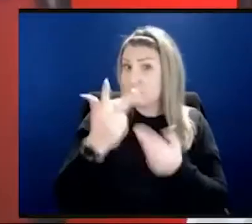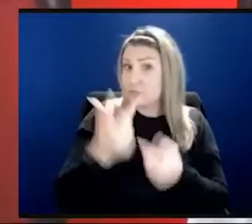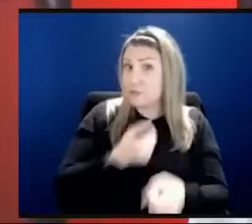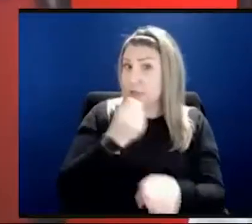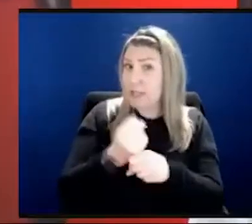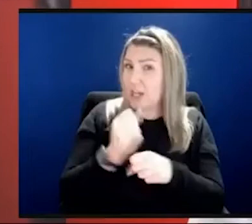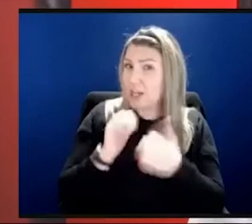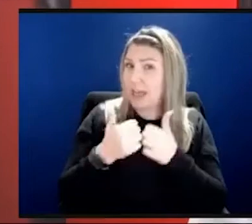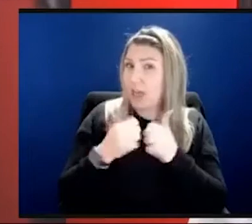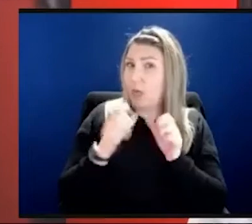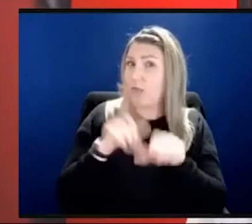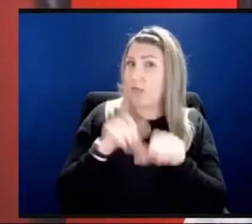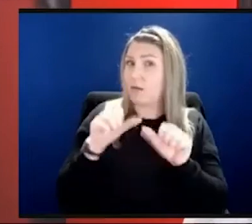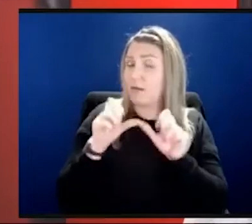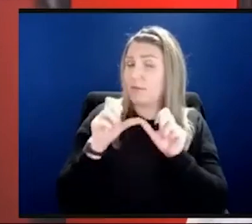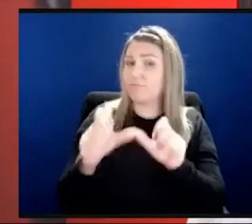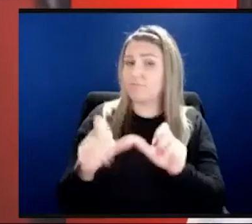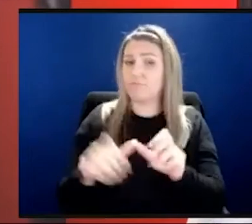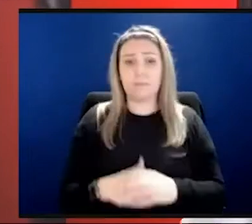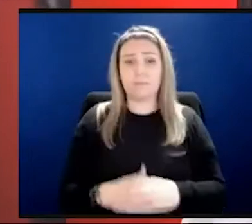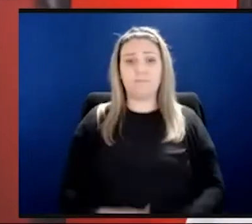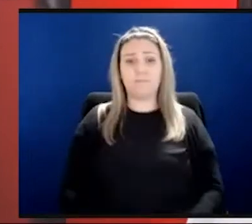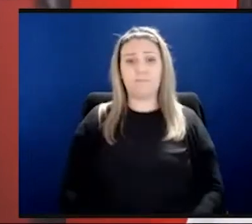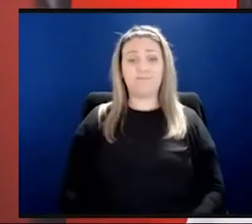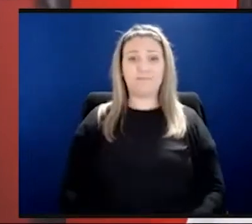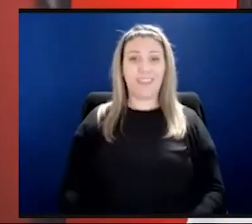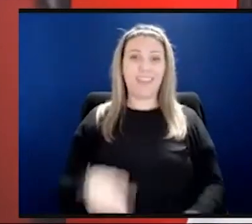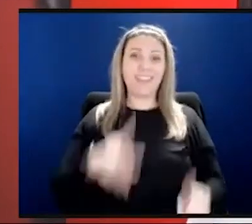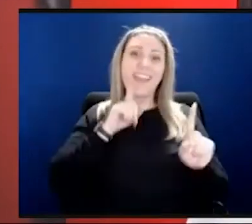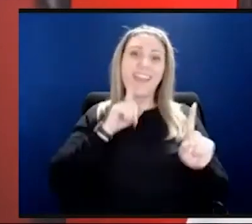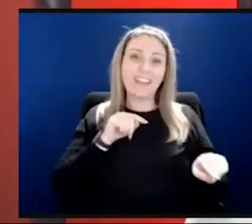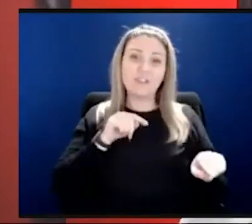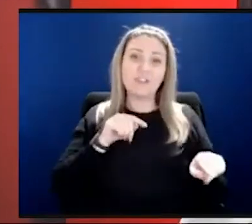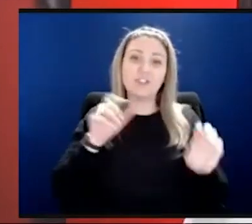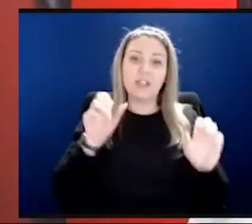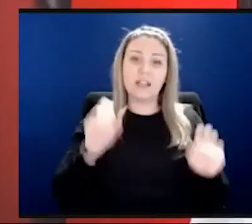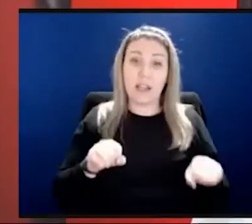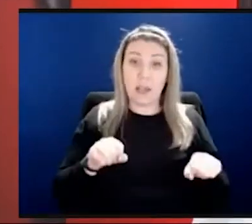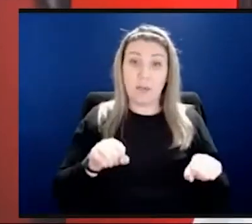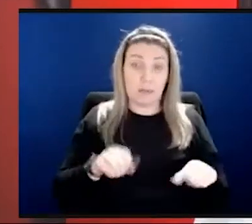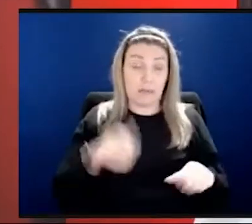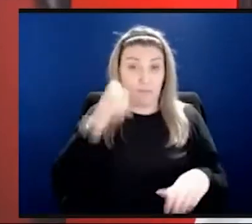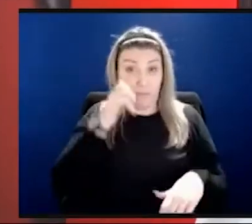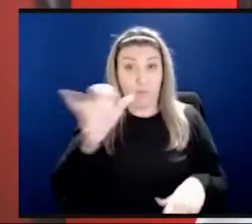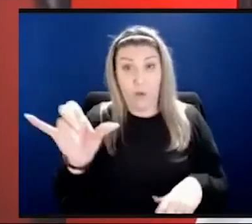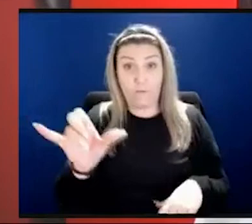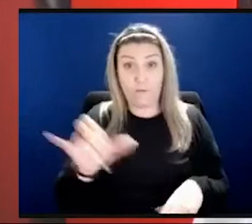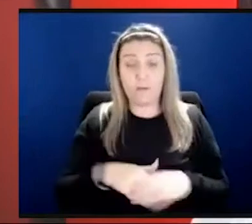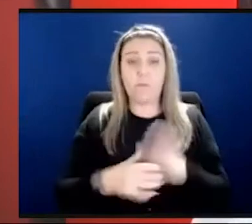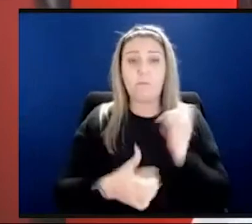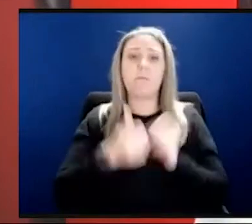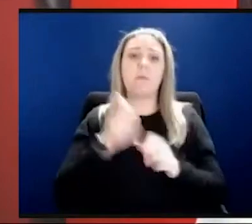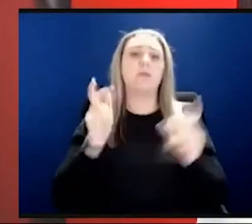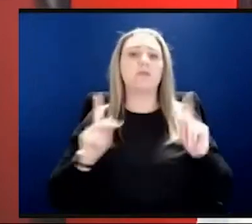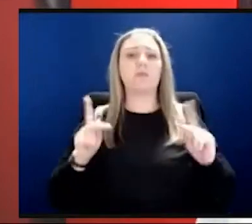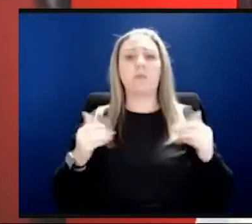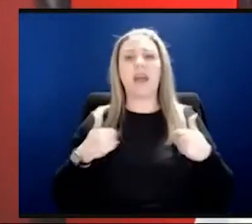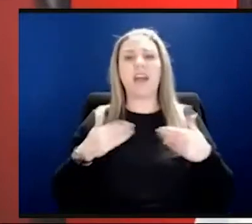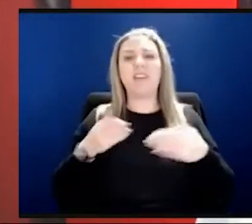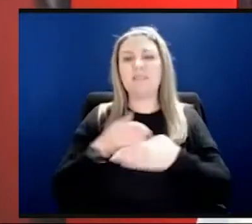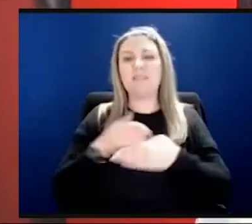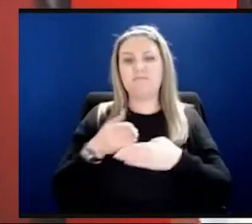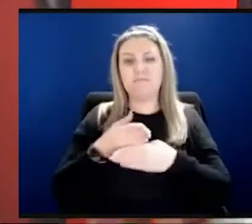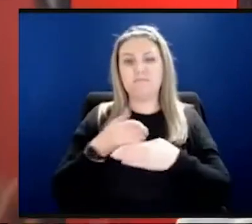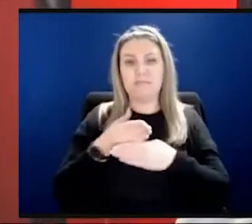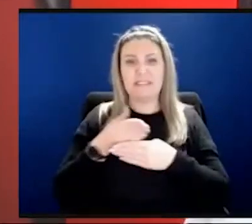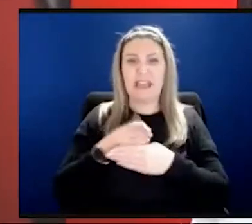So the answer would be it can last indefinitely. Most folks have them in the range of time that Garen did.